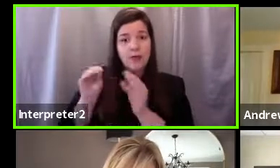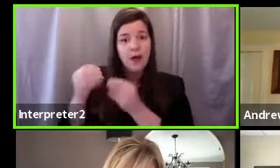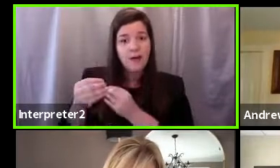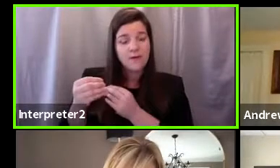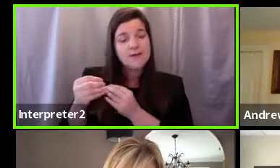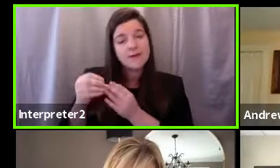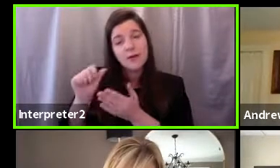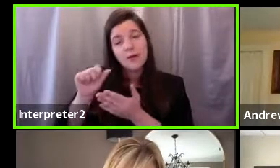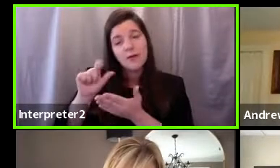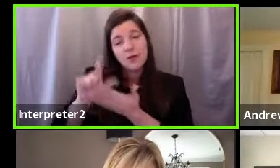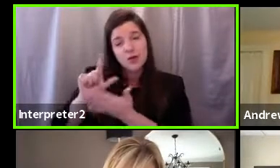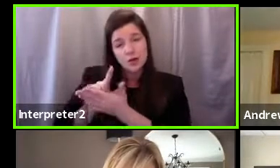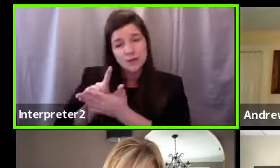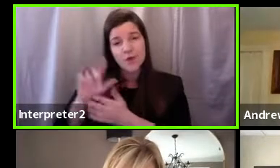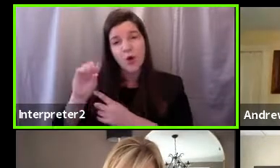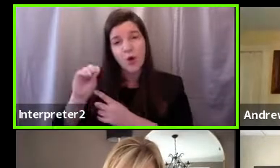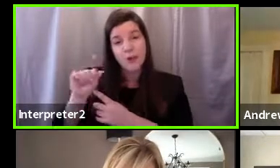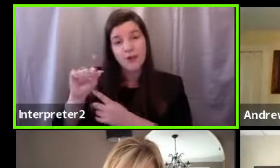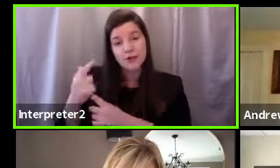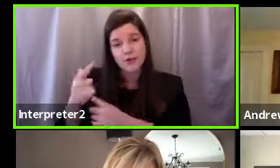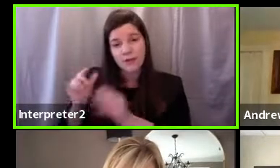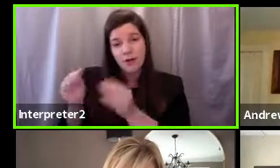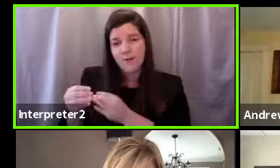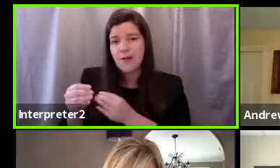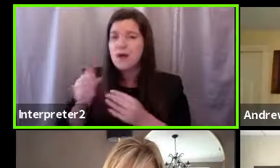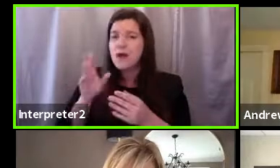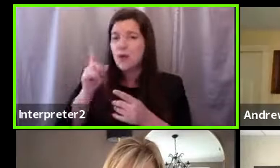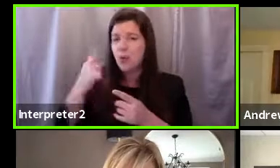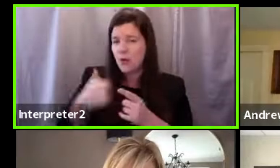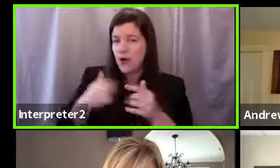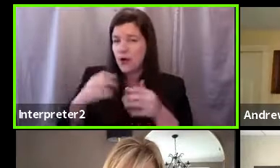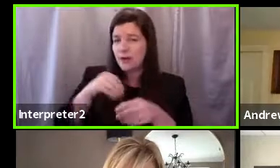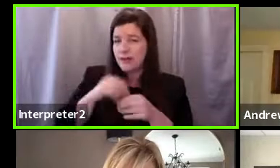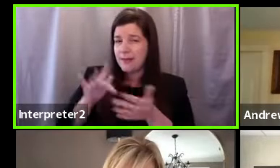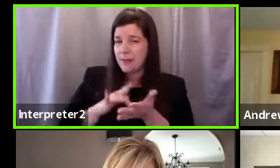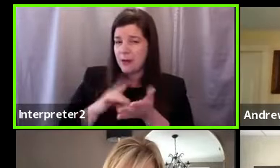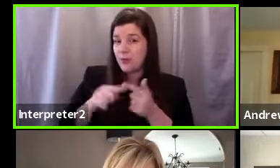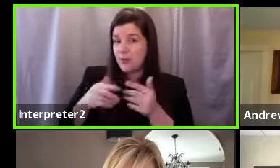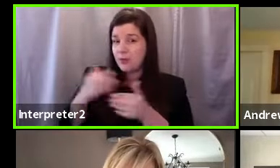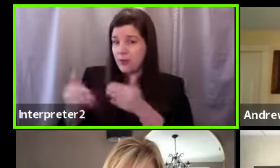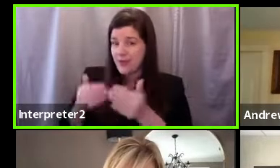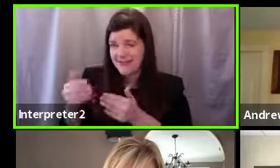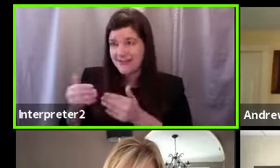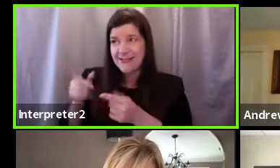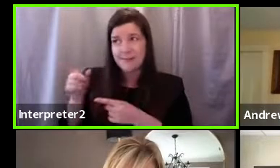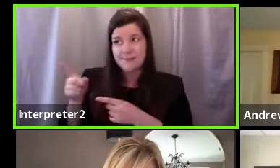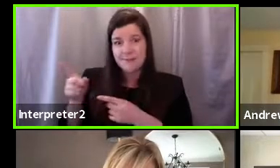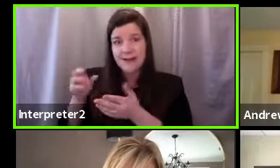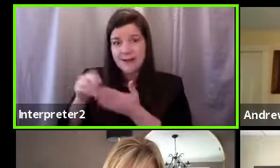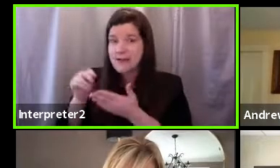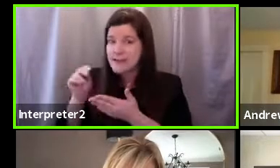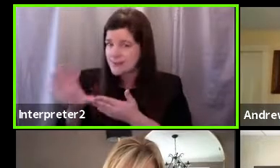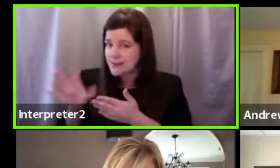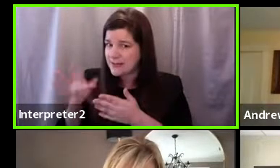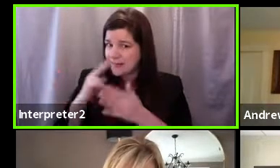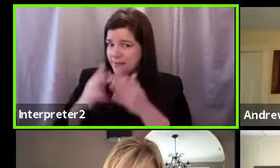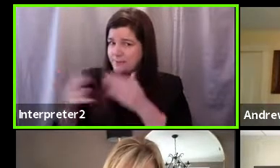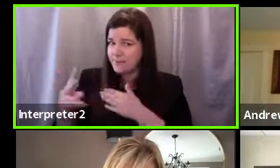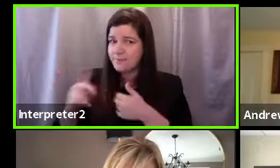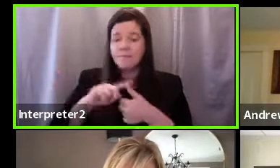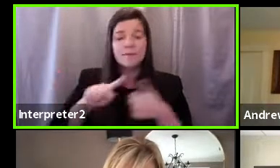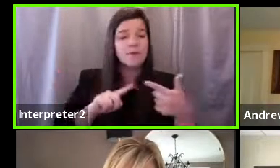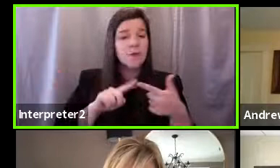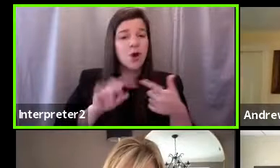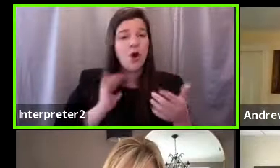processed, and that's going to be expensive. Our renewal fees may be waived or even reduced